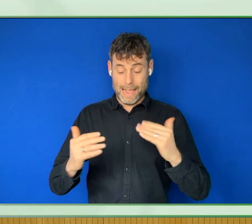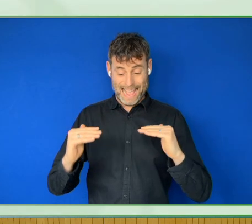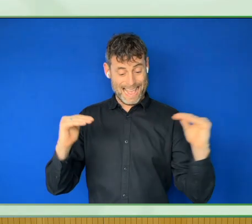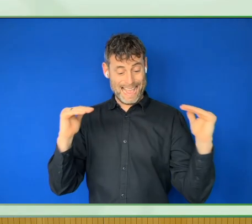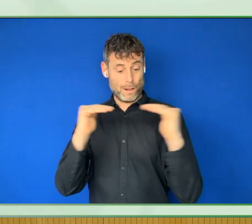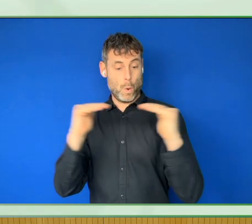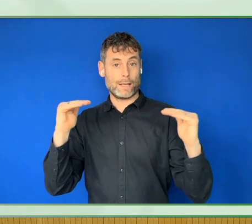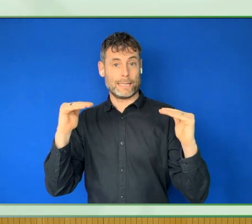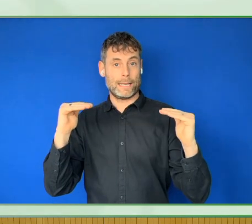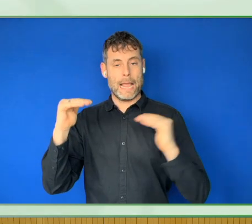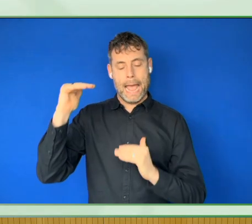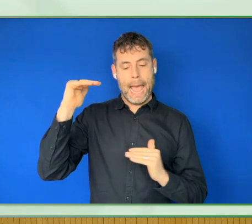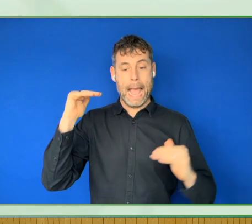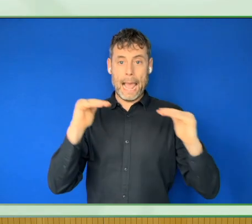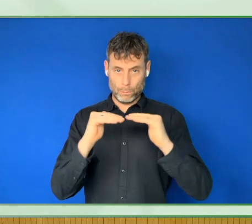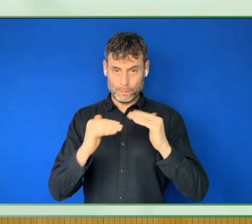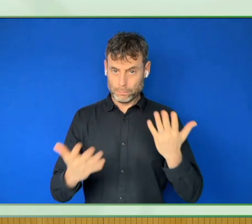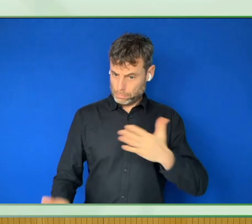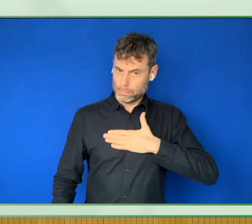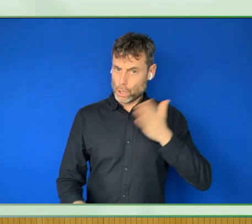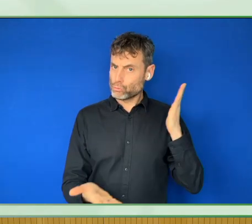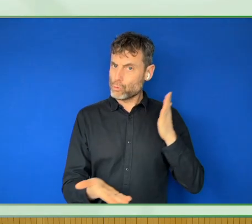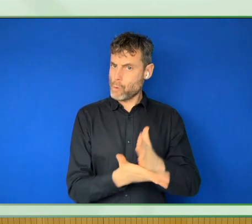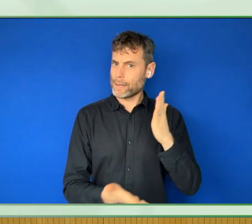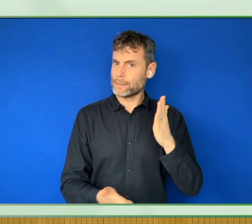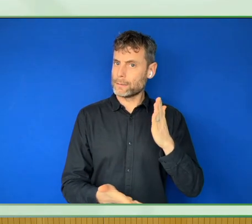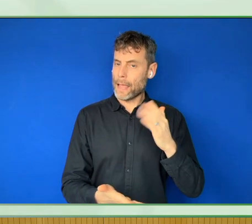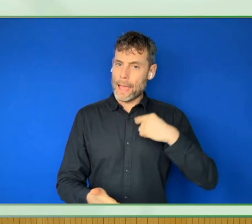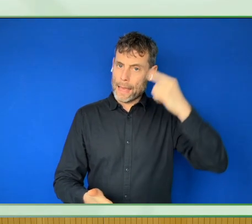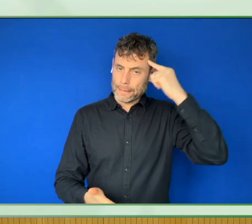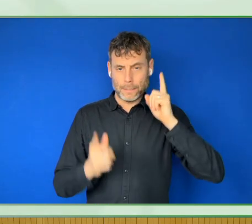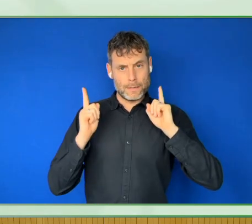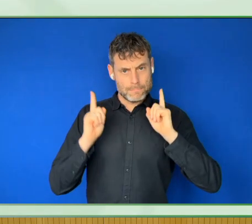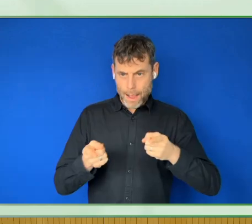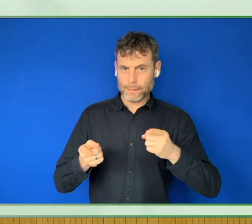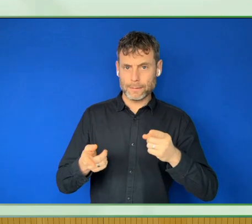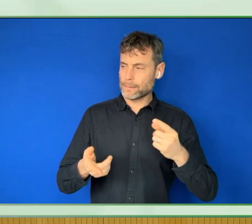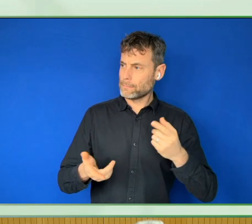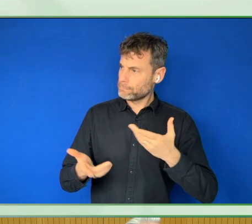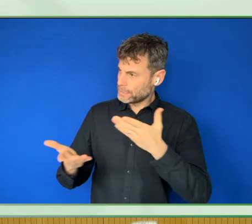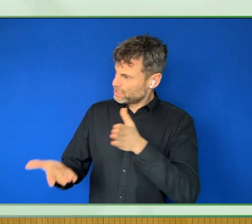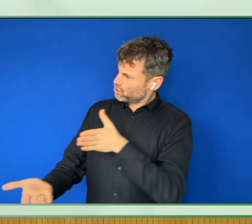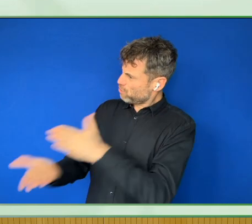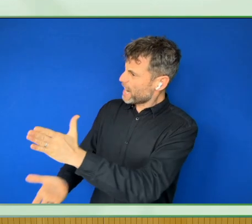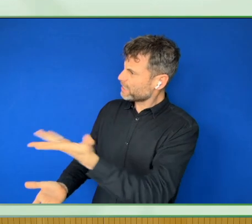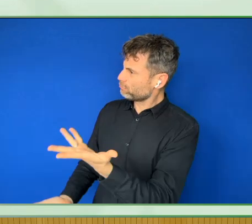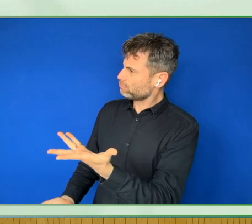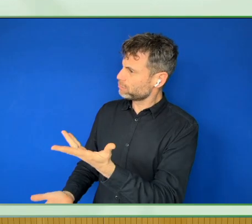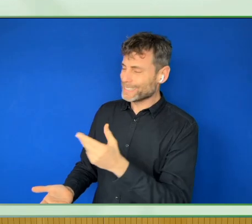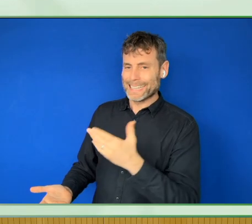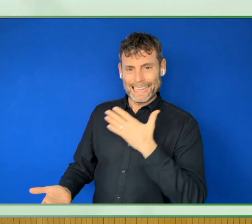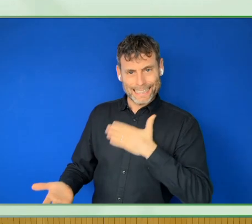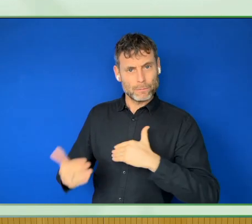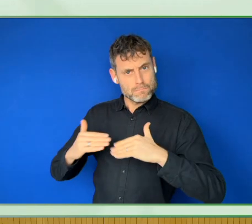ignored. So rights-based conversations are essential in systems where they're not understood. But what's happened is we've got so